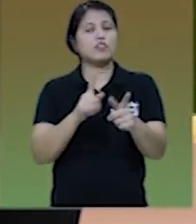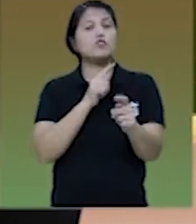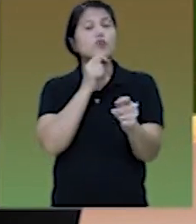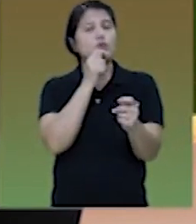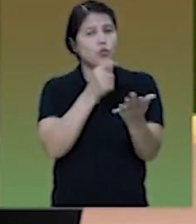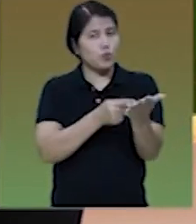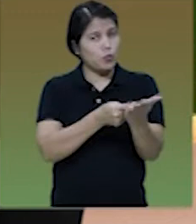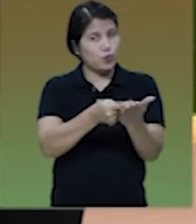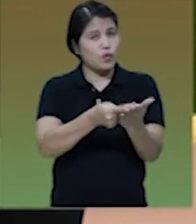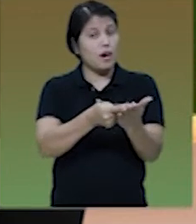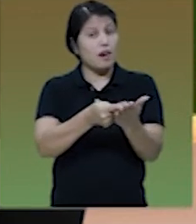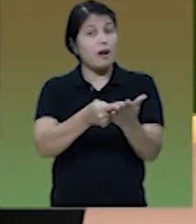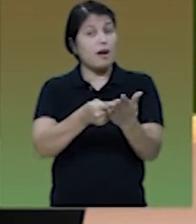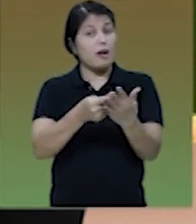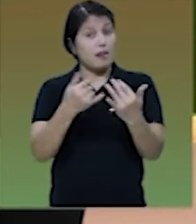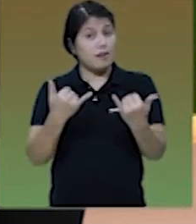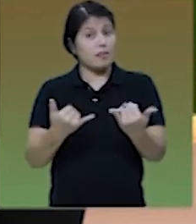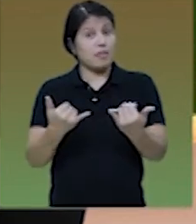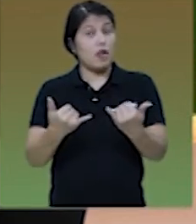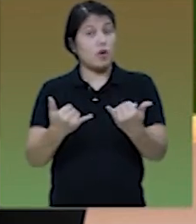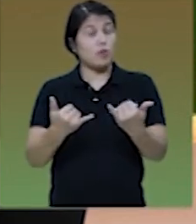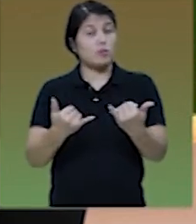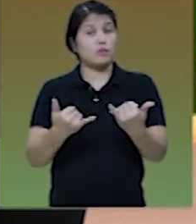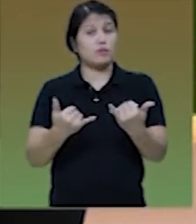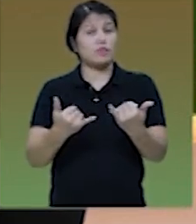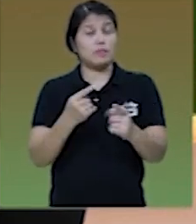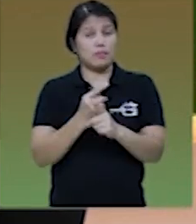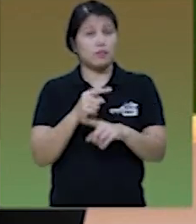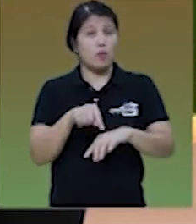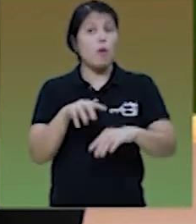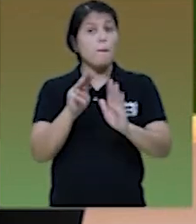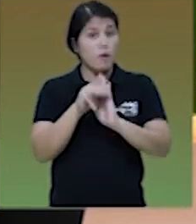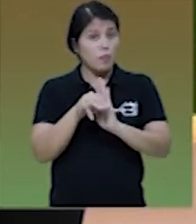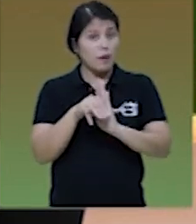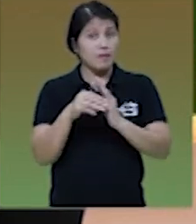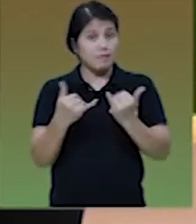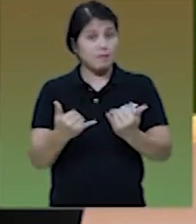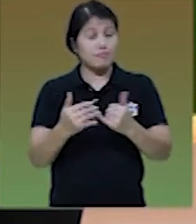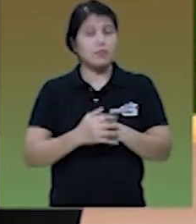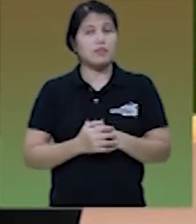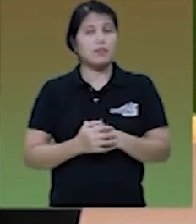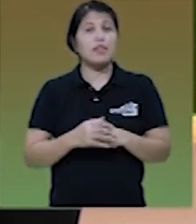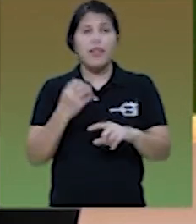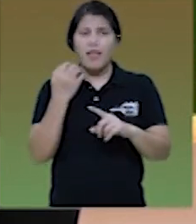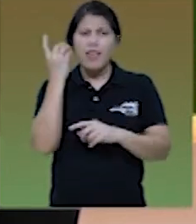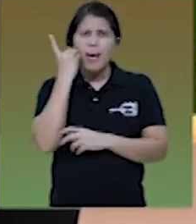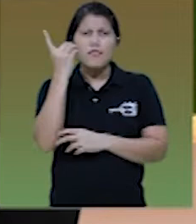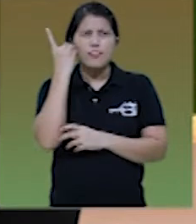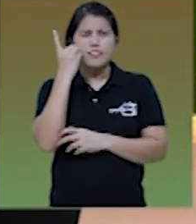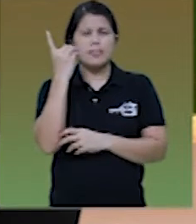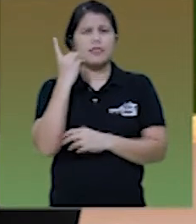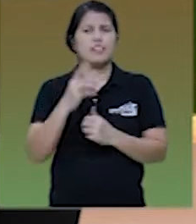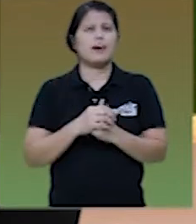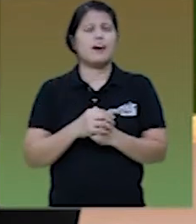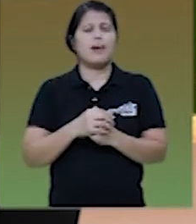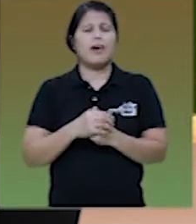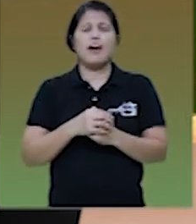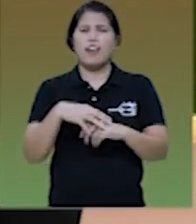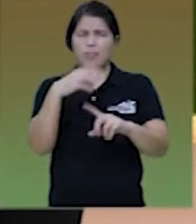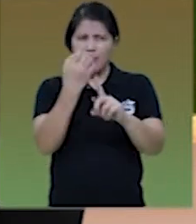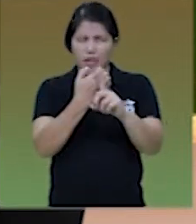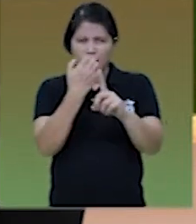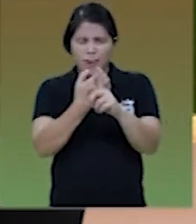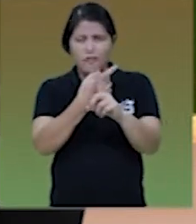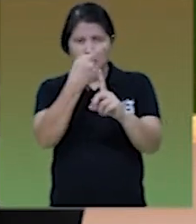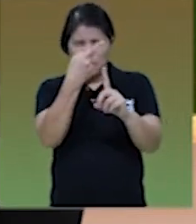are right now, today, at this moment, every day, and every